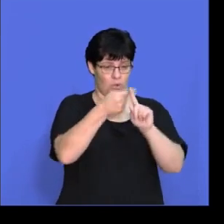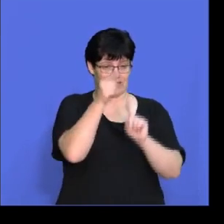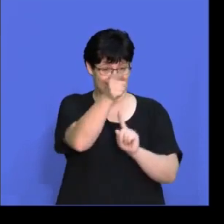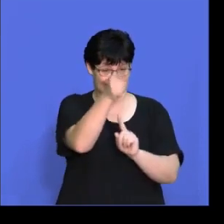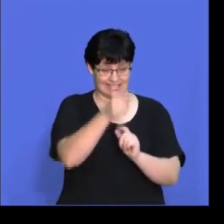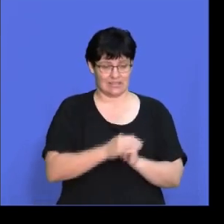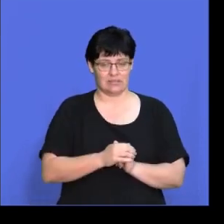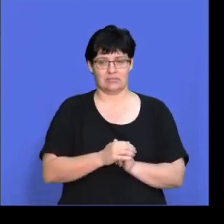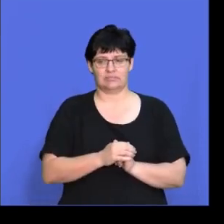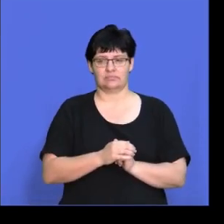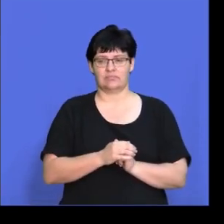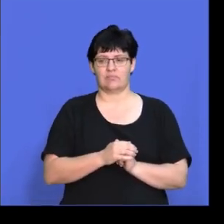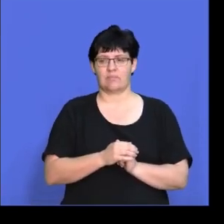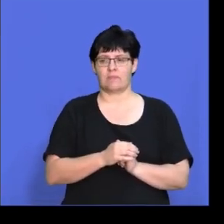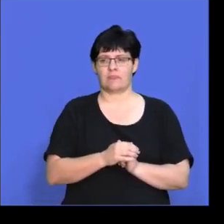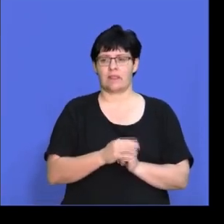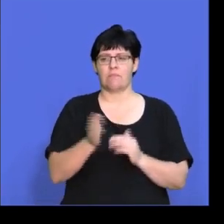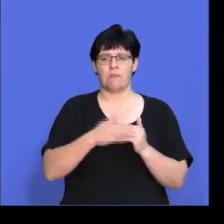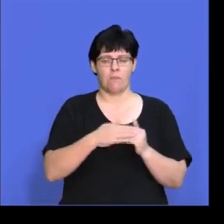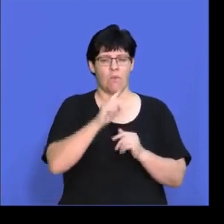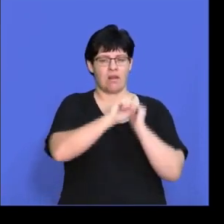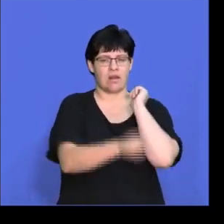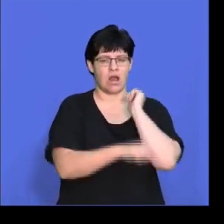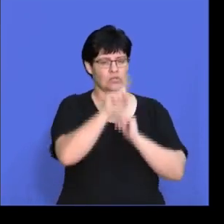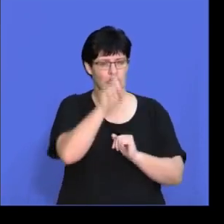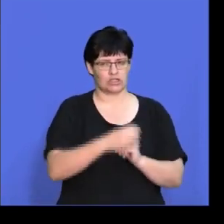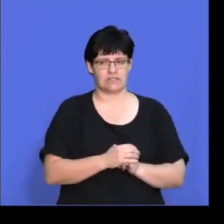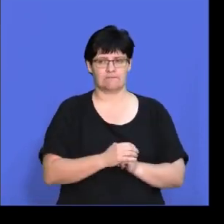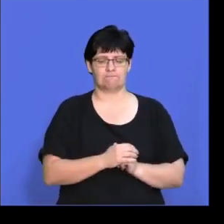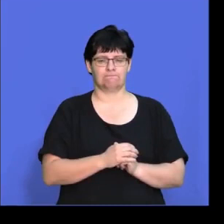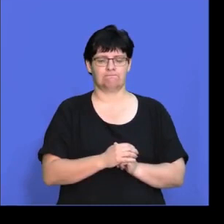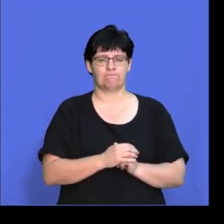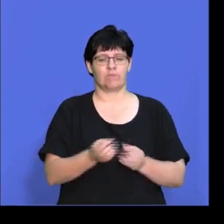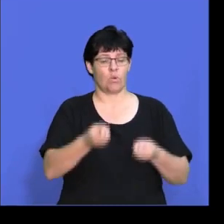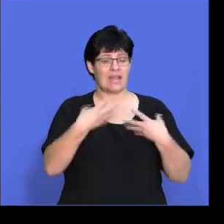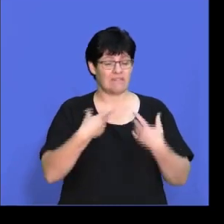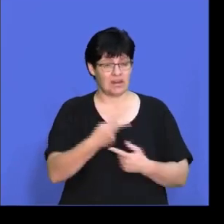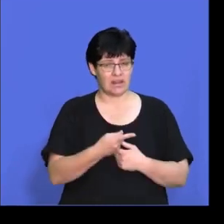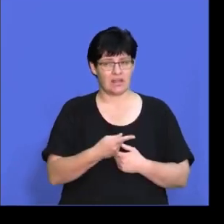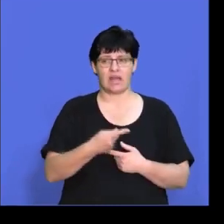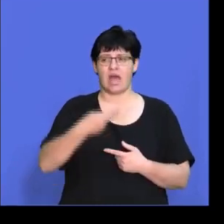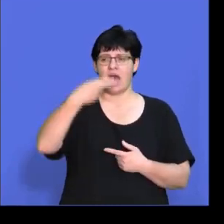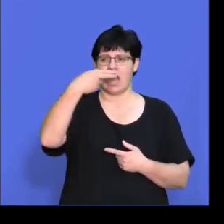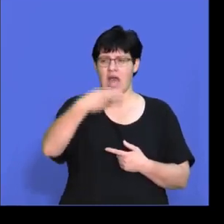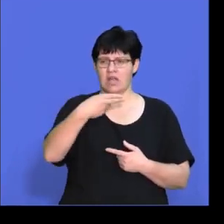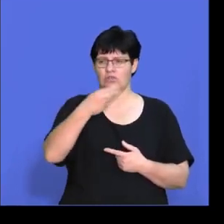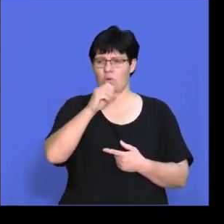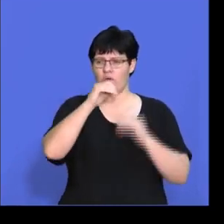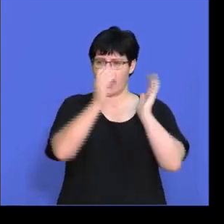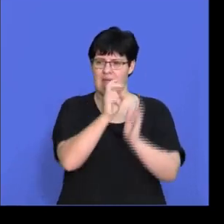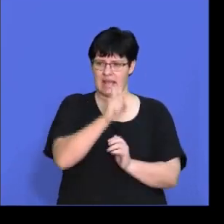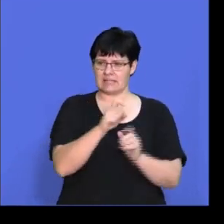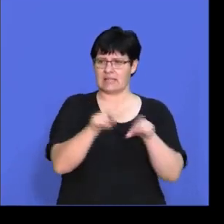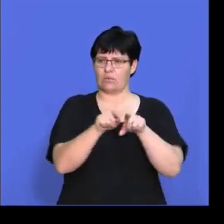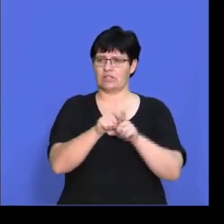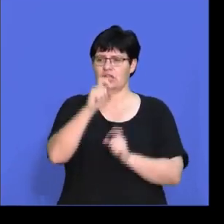that point. Okay, let's see if we can do one last question. Okay, we're given that h of x is equal to